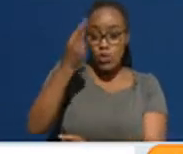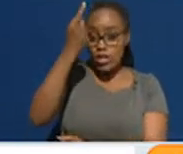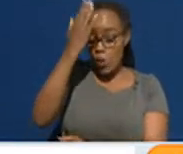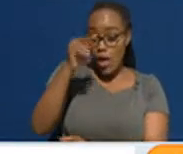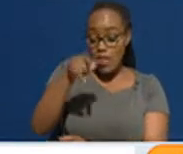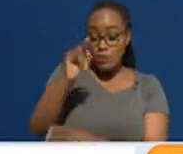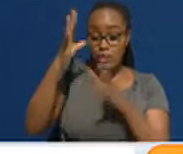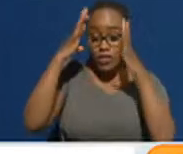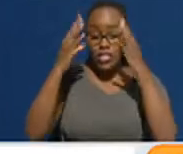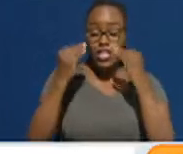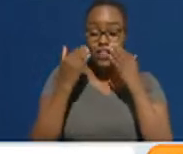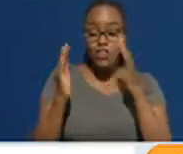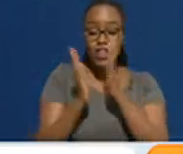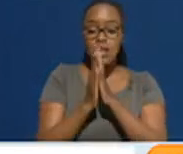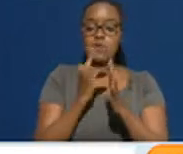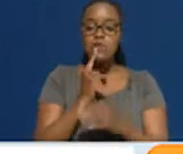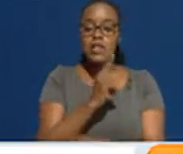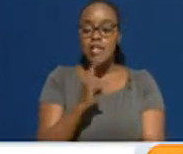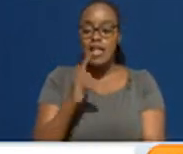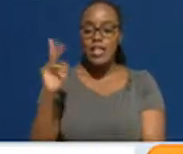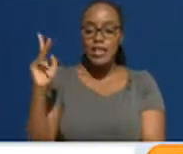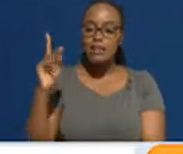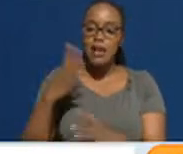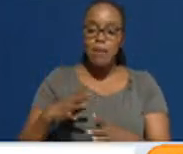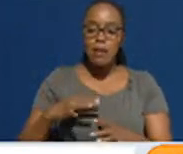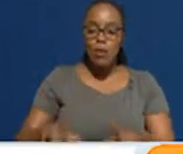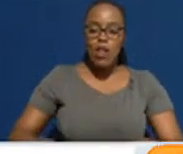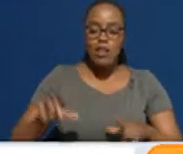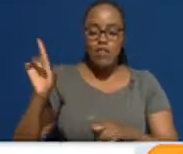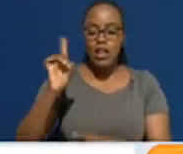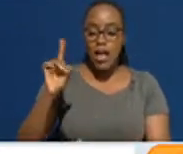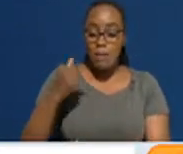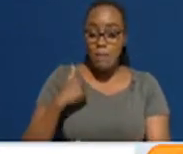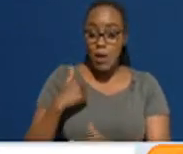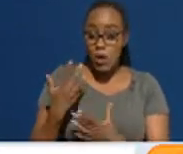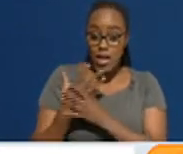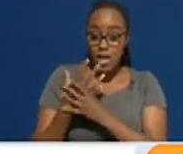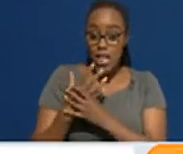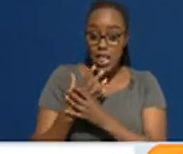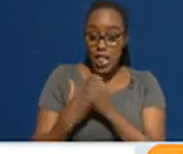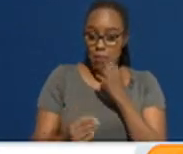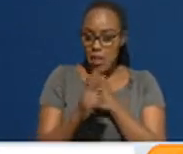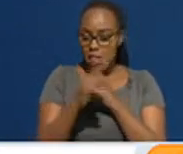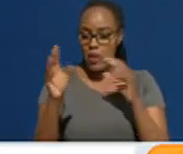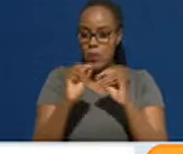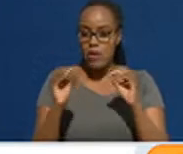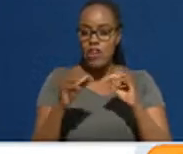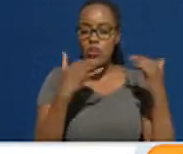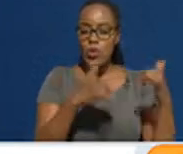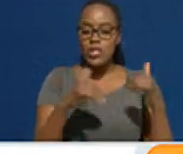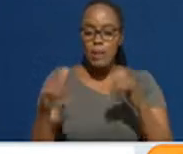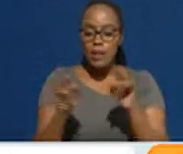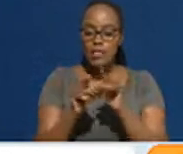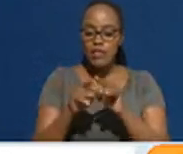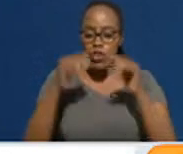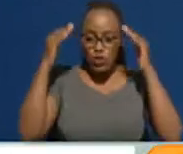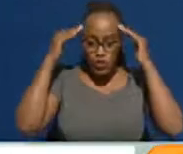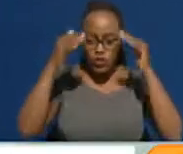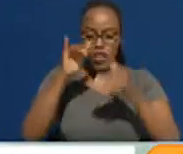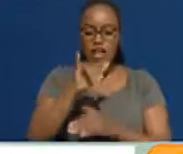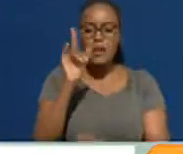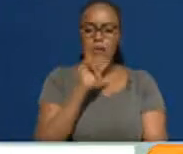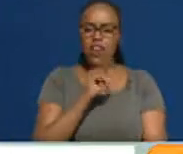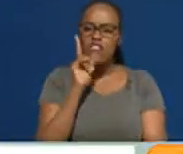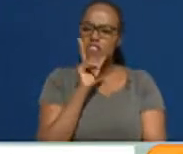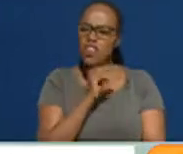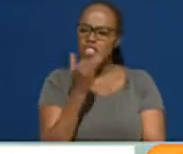made that decision. And now to tell the people of Nairobi, I will not let you down. I will not let the people down. We're going to talk about that shortly. But you mentioned the drama, so you've waded into that. Yeah. Is it over